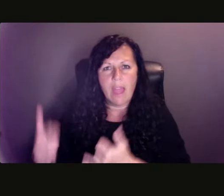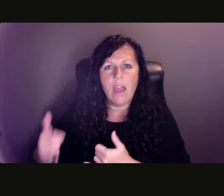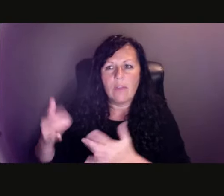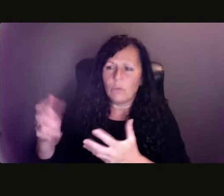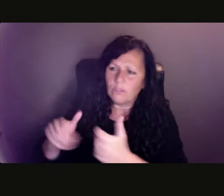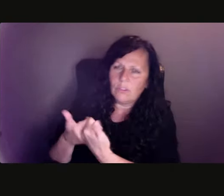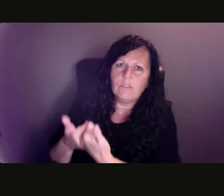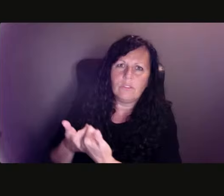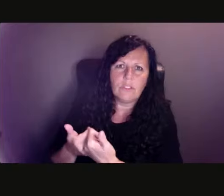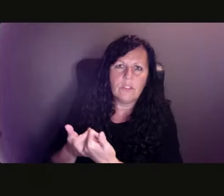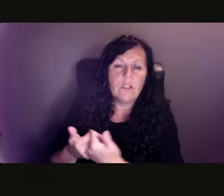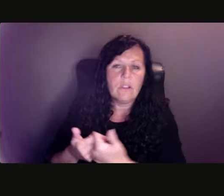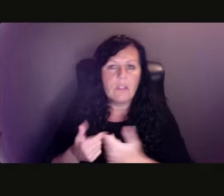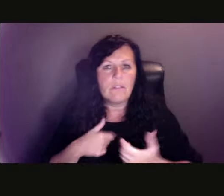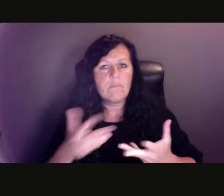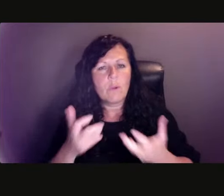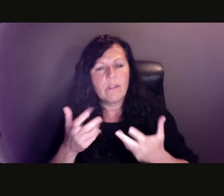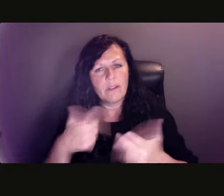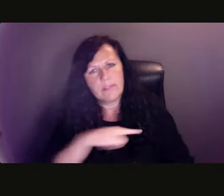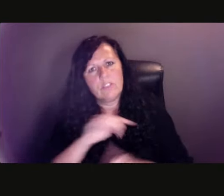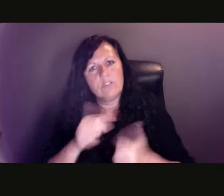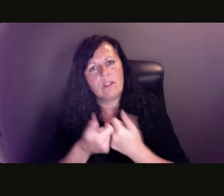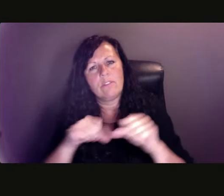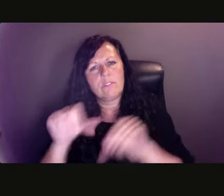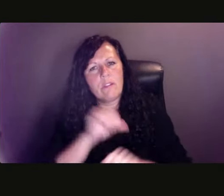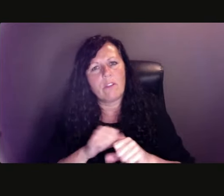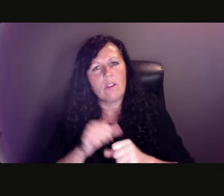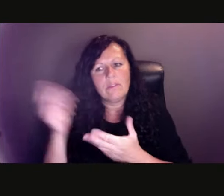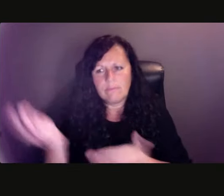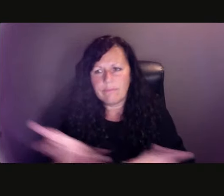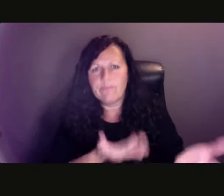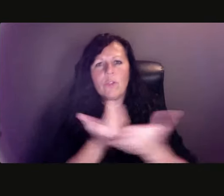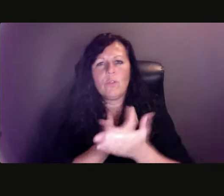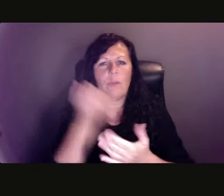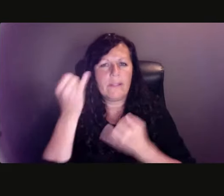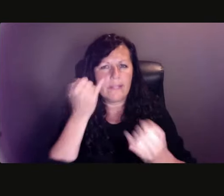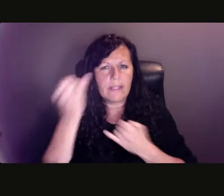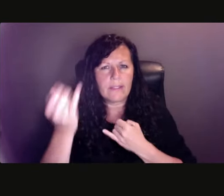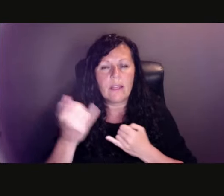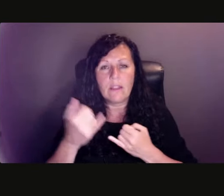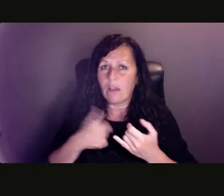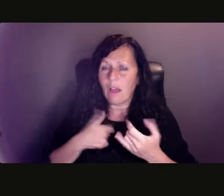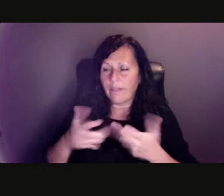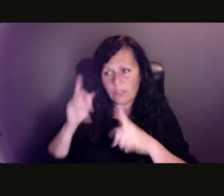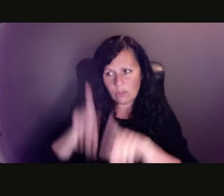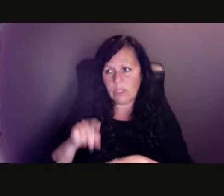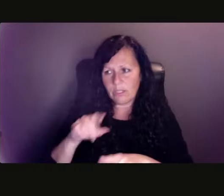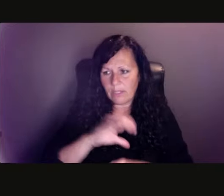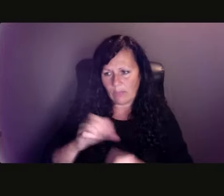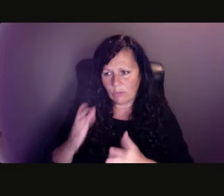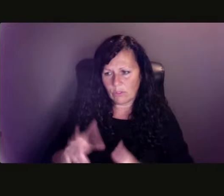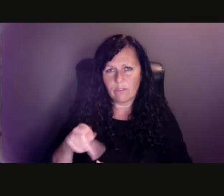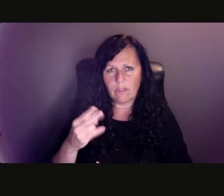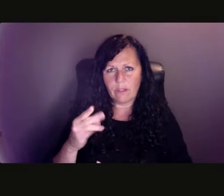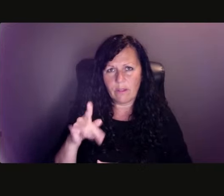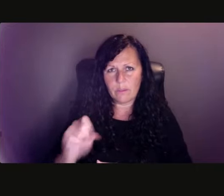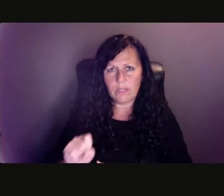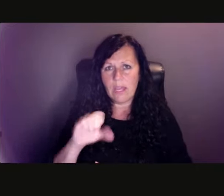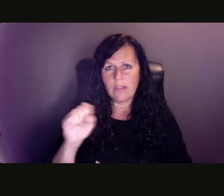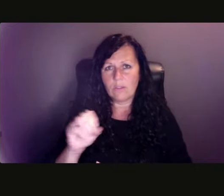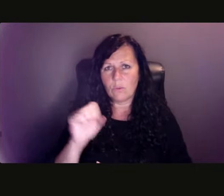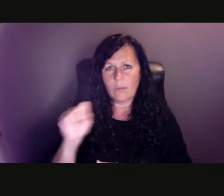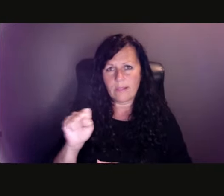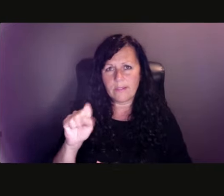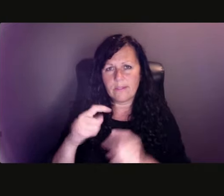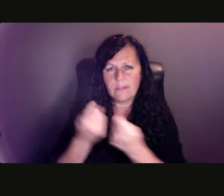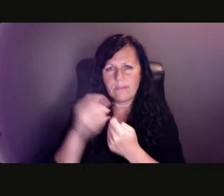or whatever it is. I do want to say I agree with you, Councillor Phillips, on the SOS team, preserving that as long as possible